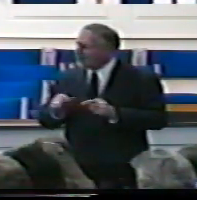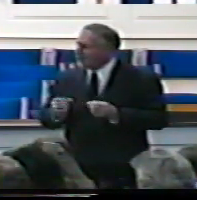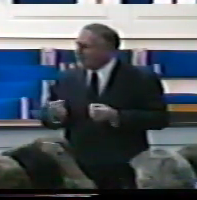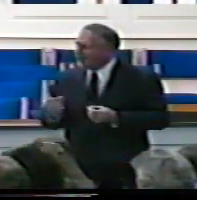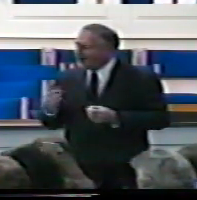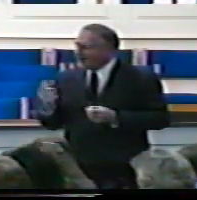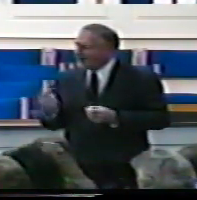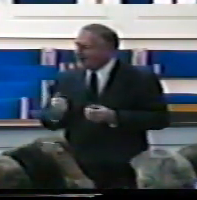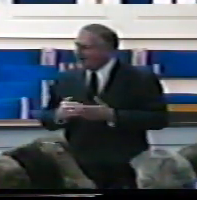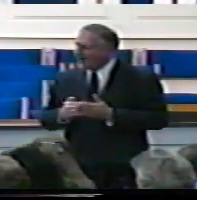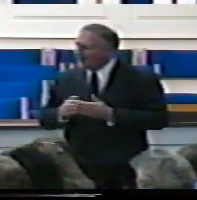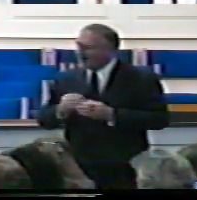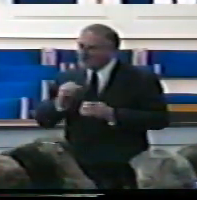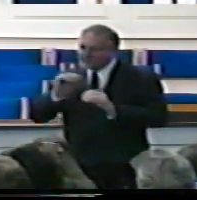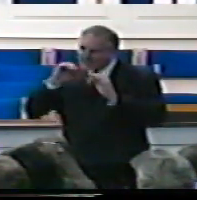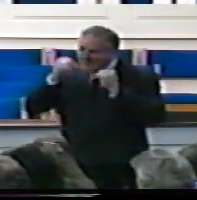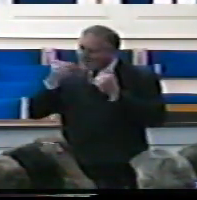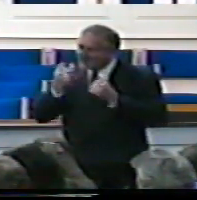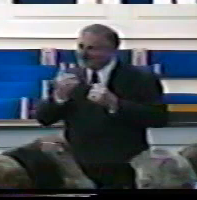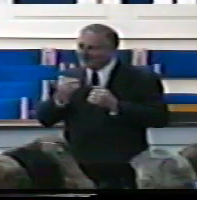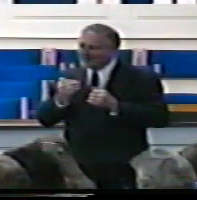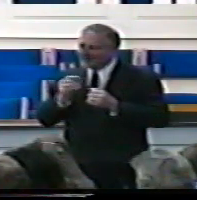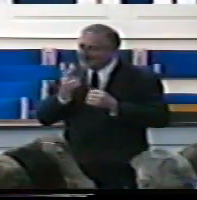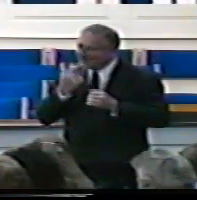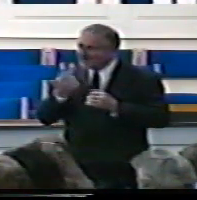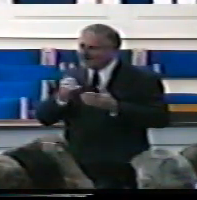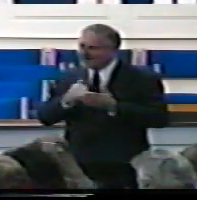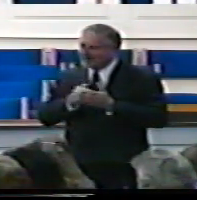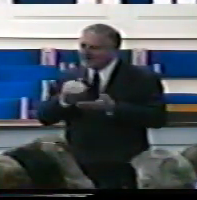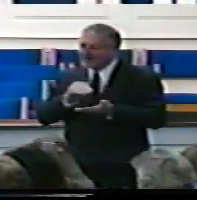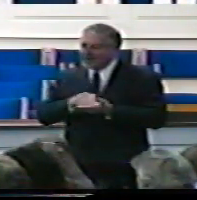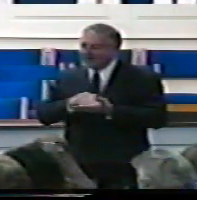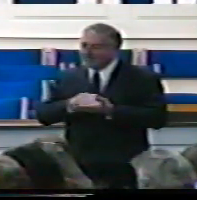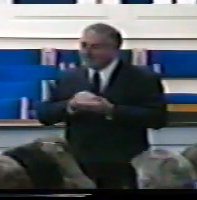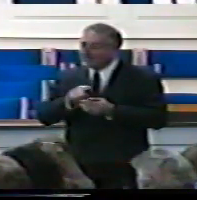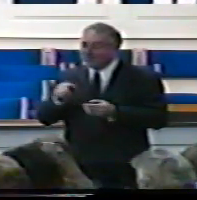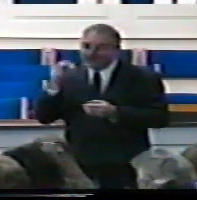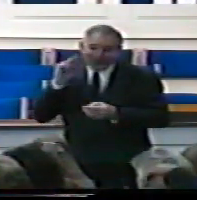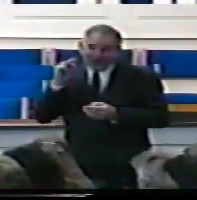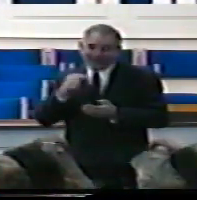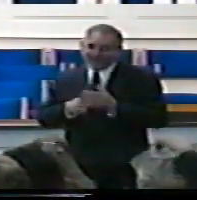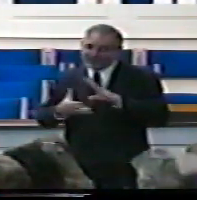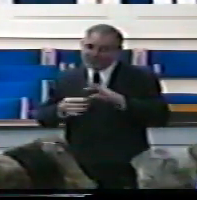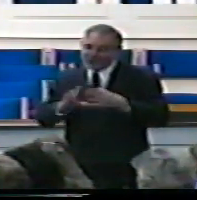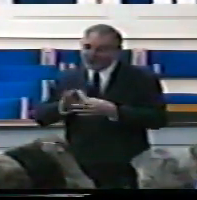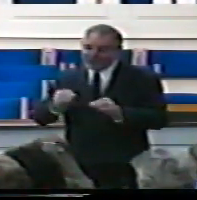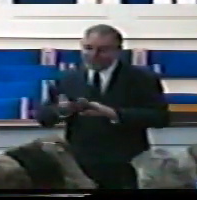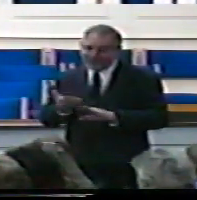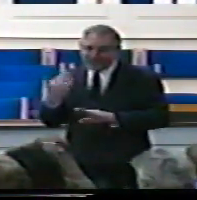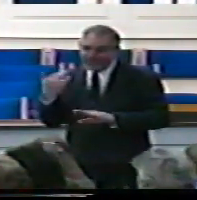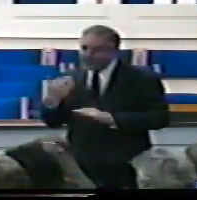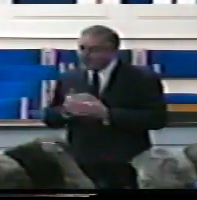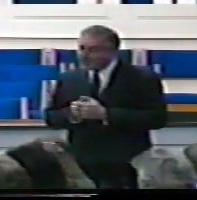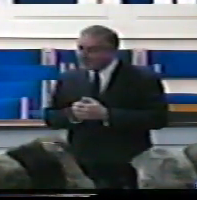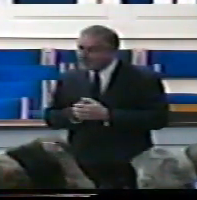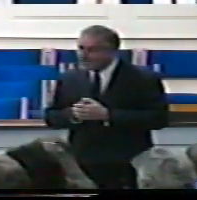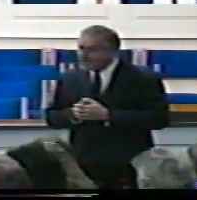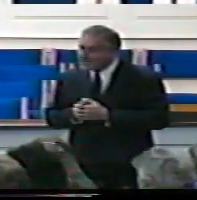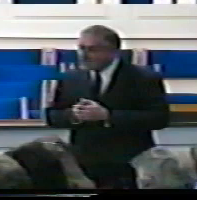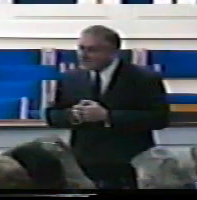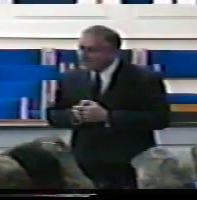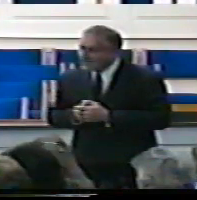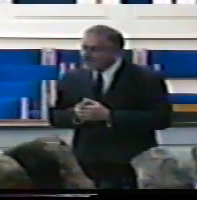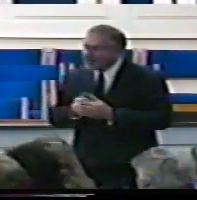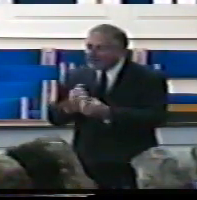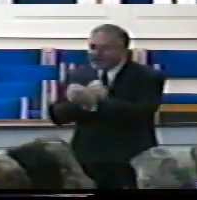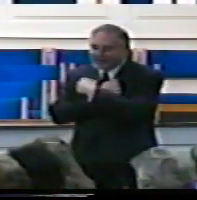Christ. And you've heard it so many times, I already give it a number and we're just going to carry on. If I'd go ahead and tell it, I'd done been over with, all right? I